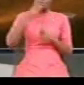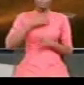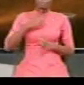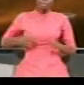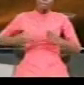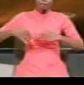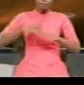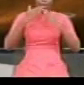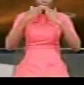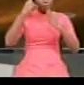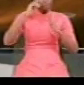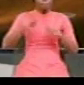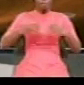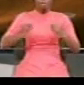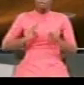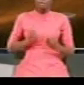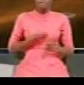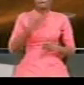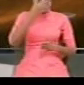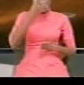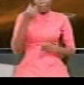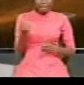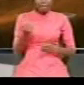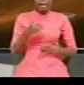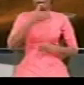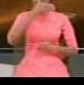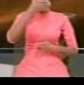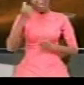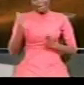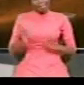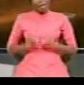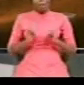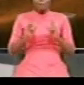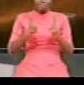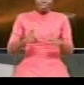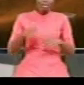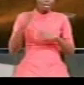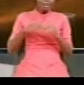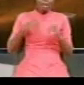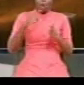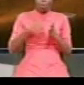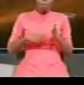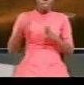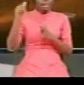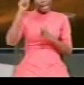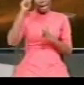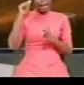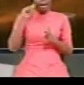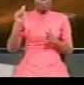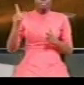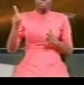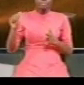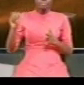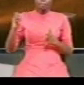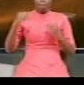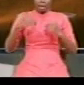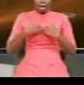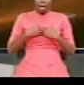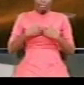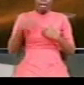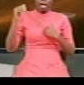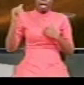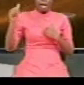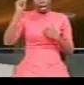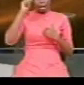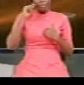for giving us better opportunity than what Adam had. Adam was dwelling here below